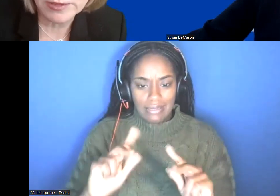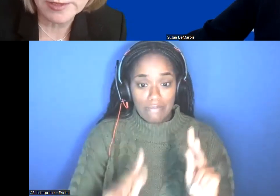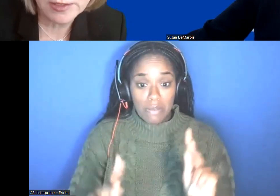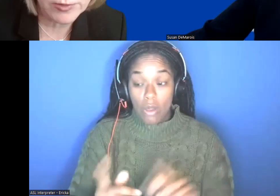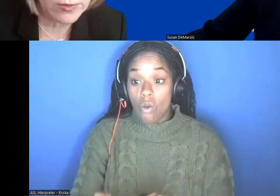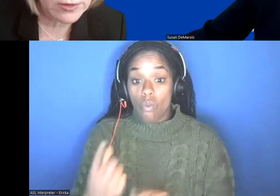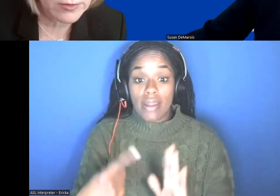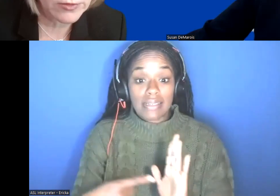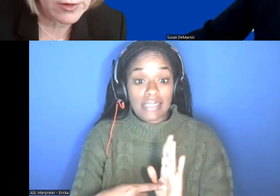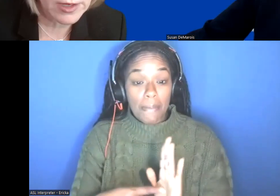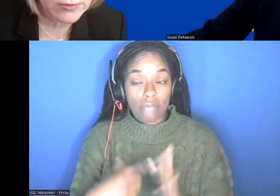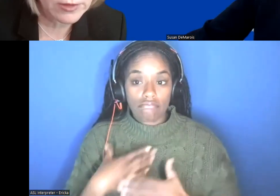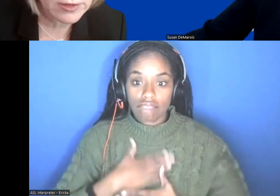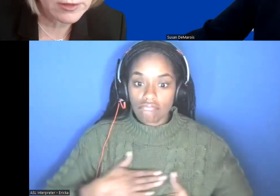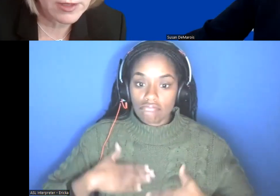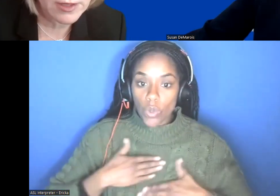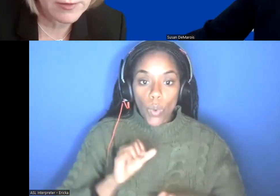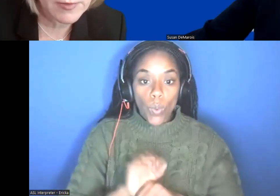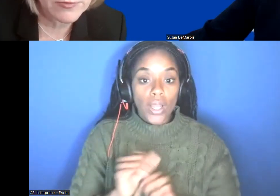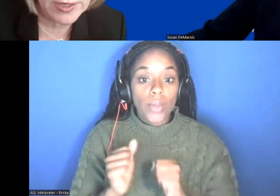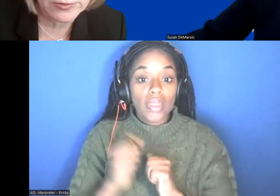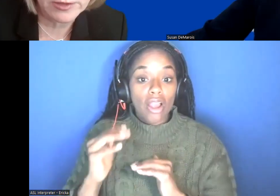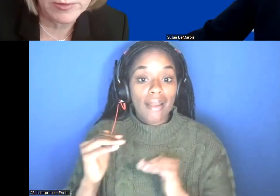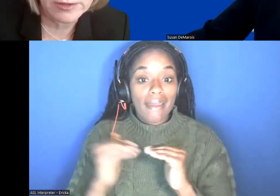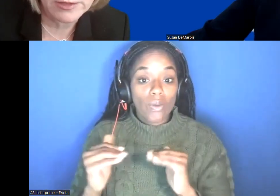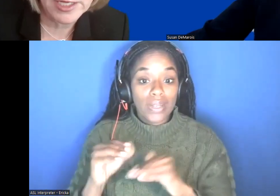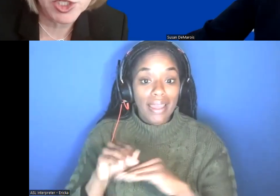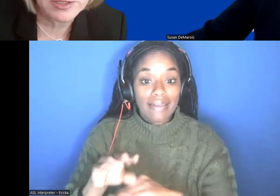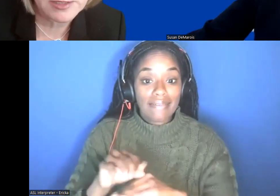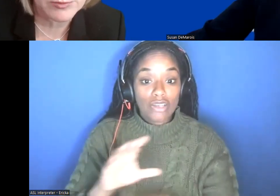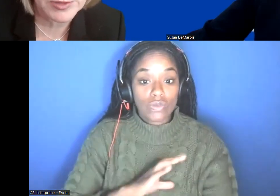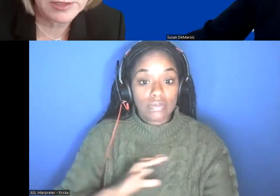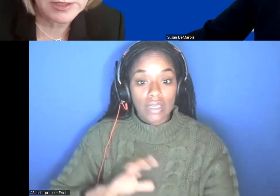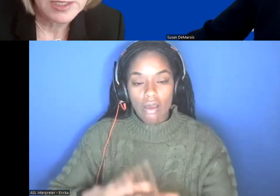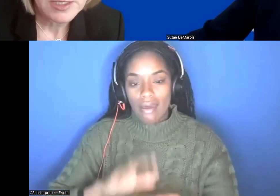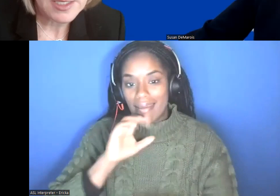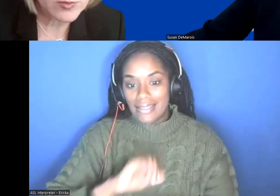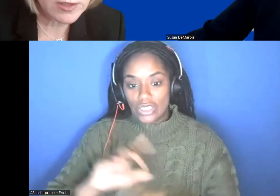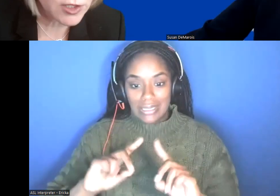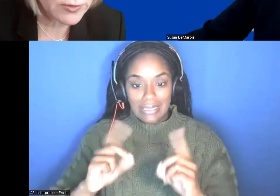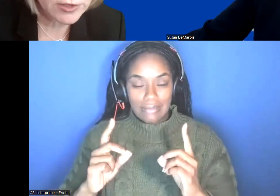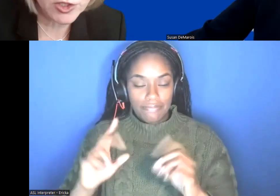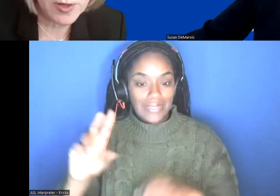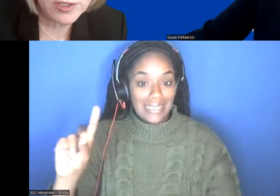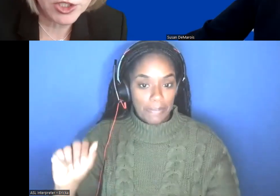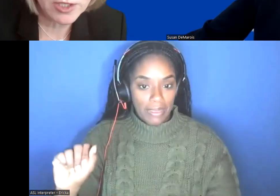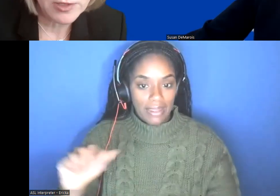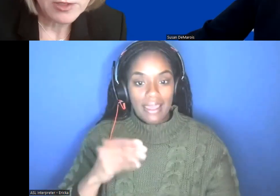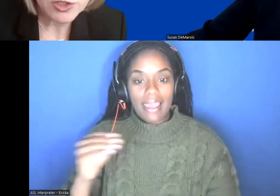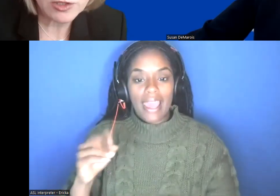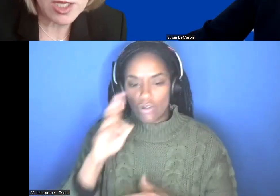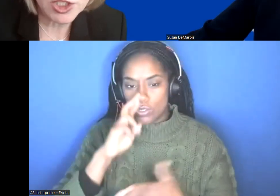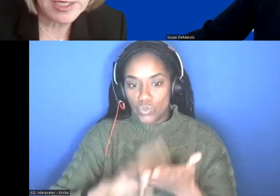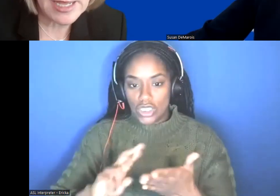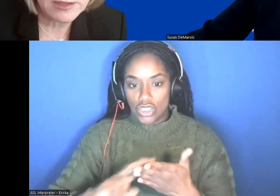really pleased to be working with our Equity Advisory Committee on Aging and Disability, as well as our research partnership,